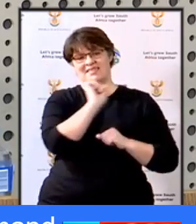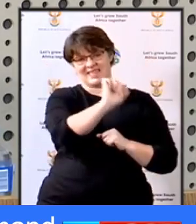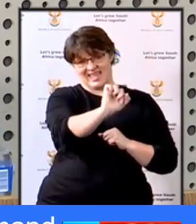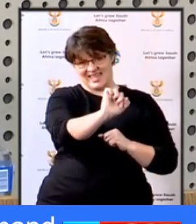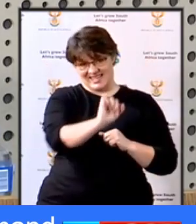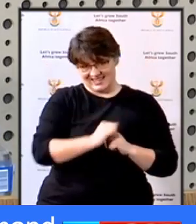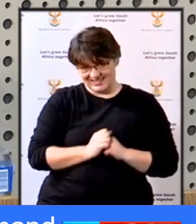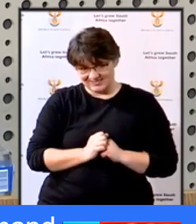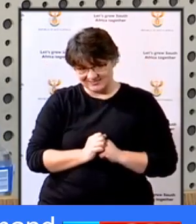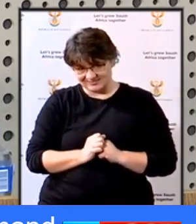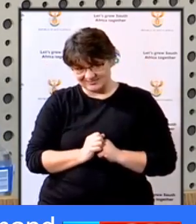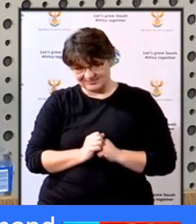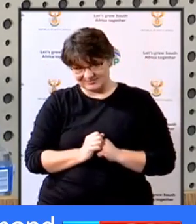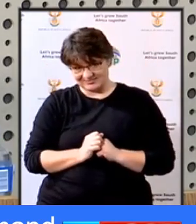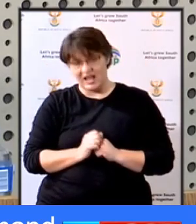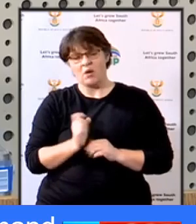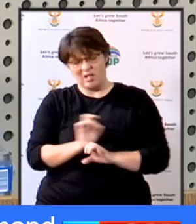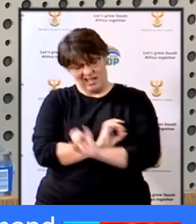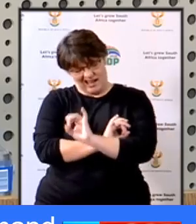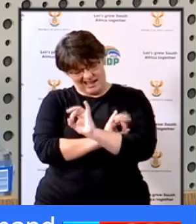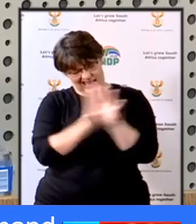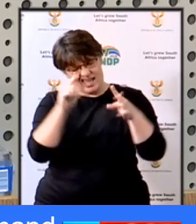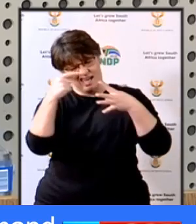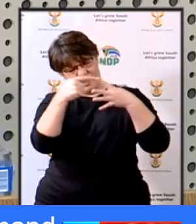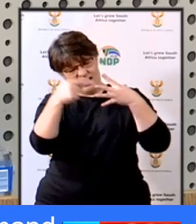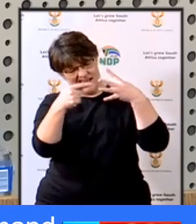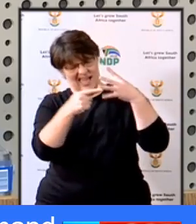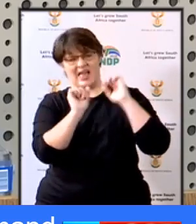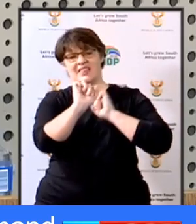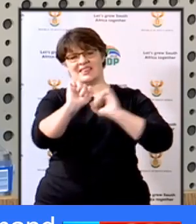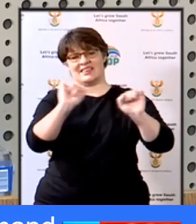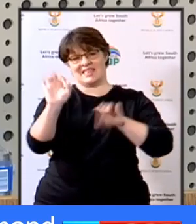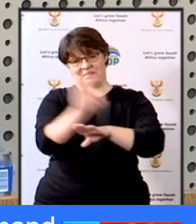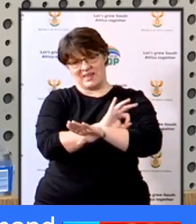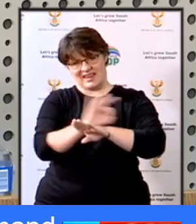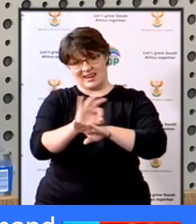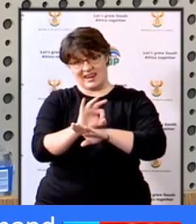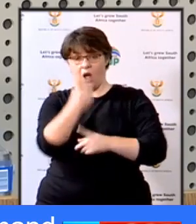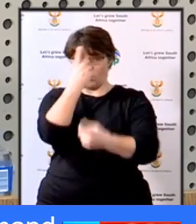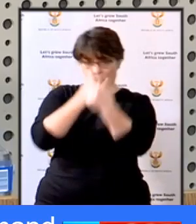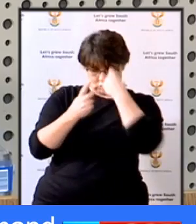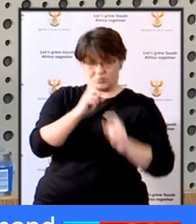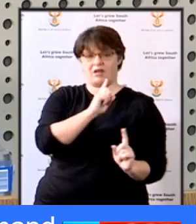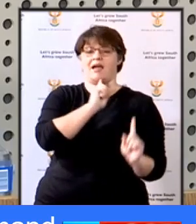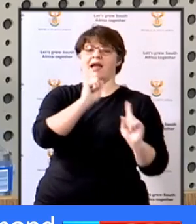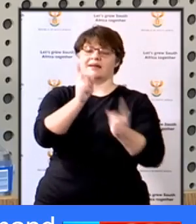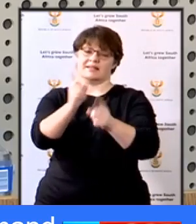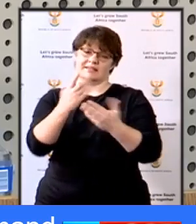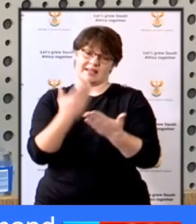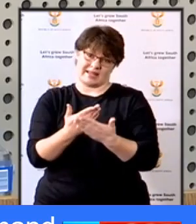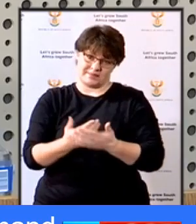the Minister of Higher Education will clarify what the plan is and answer all the questions.